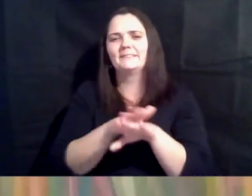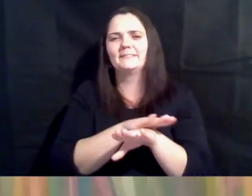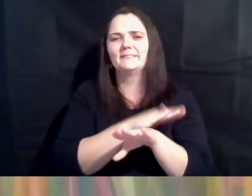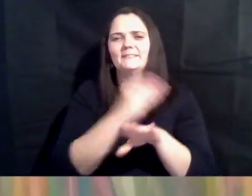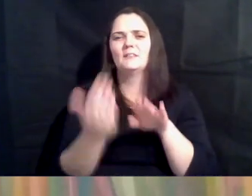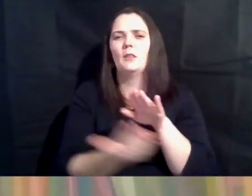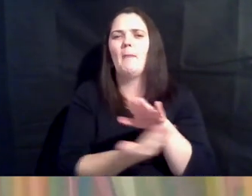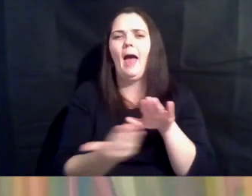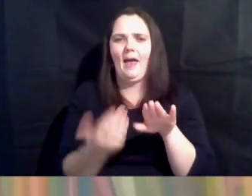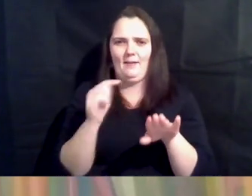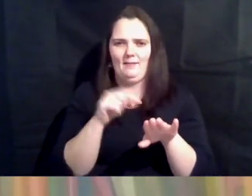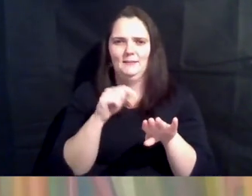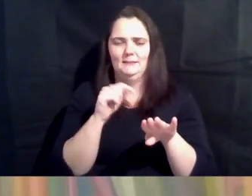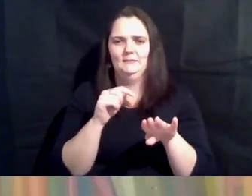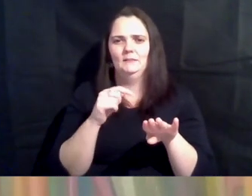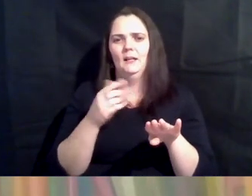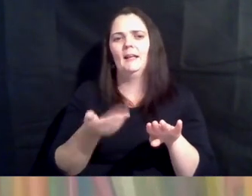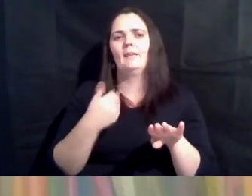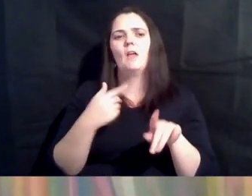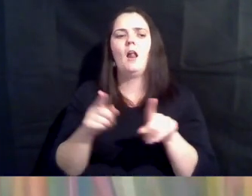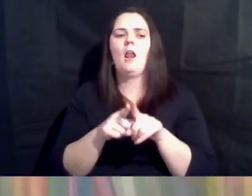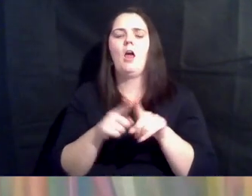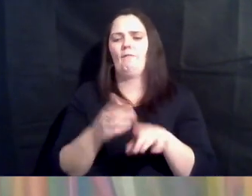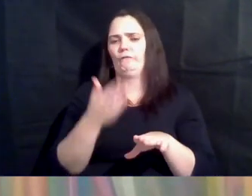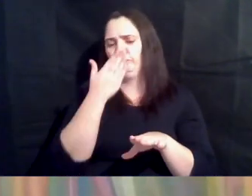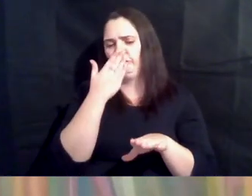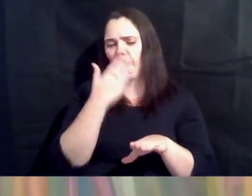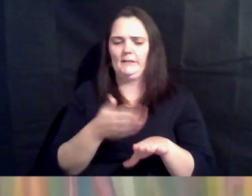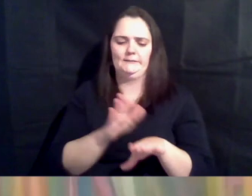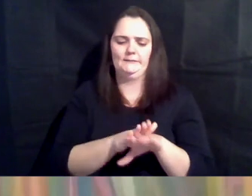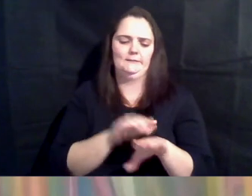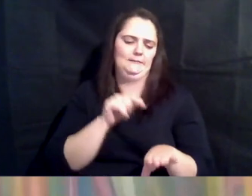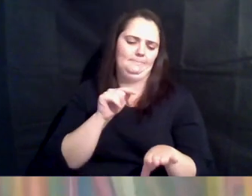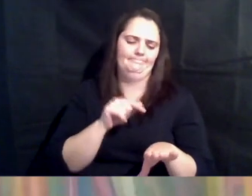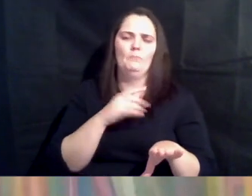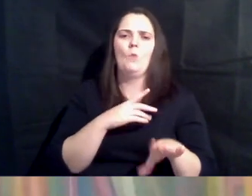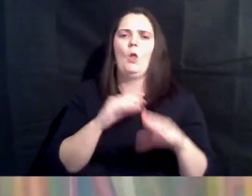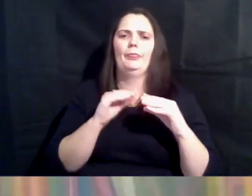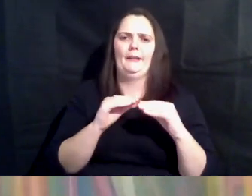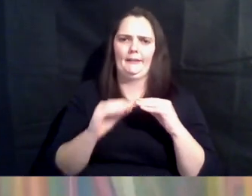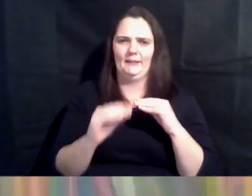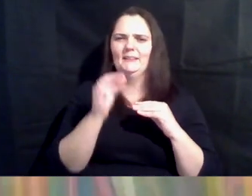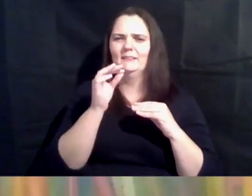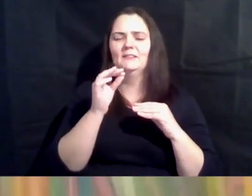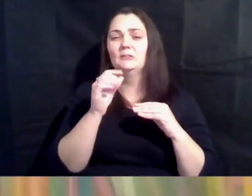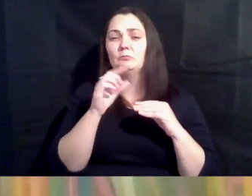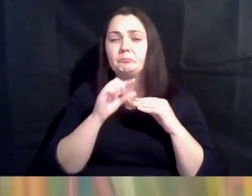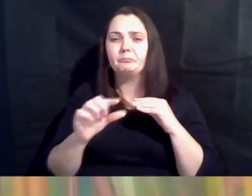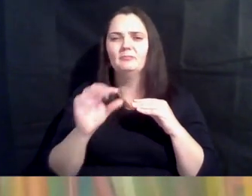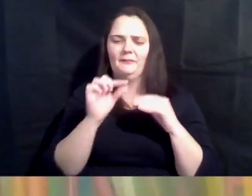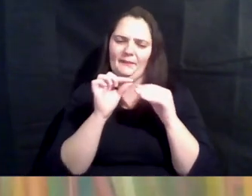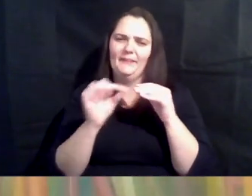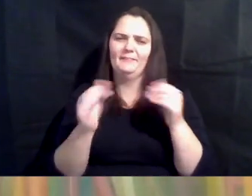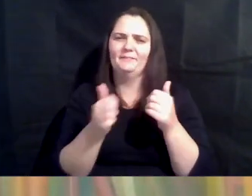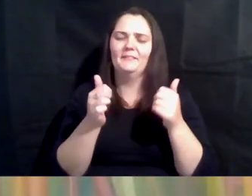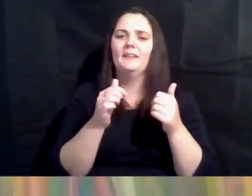going to use that. Just kind of makes me feel like it's like the title page. It's a bit weightier. And then I just have 3 sheets